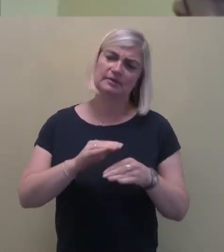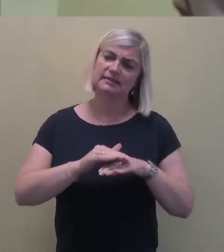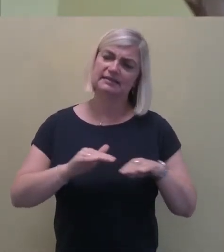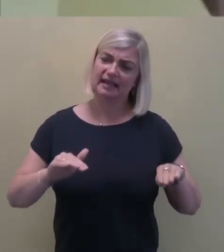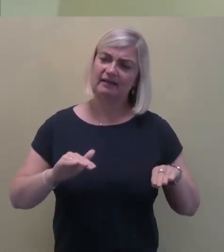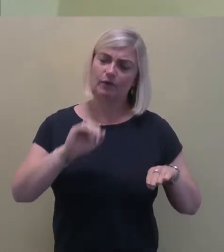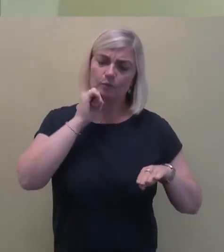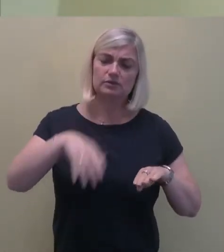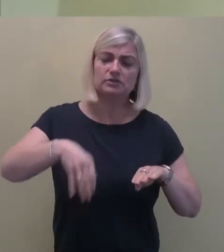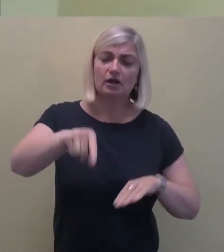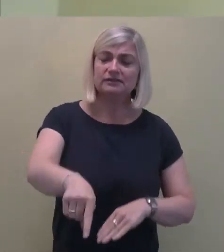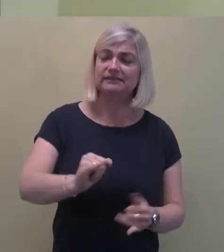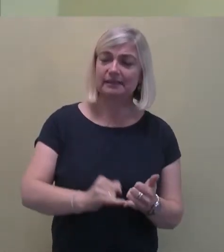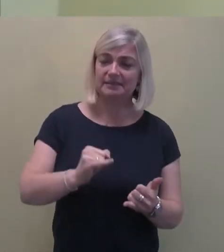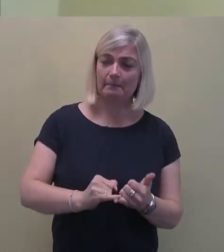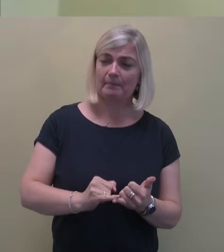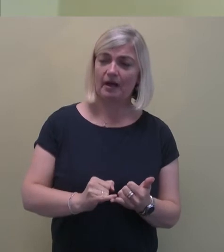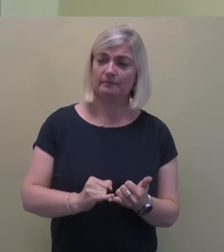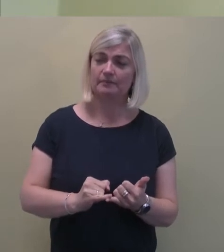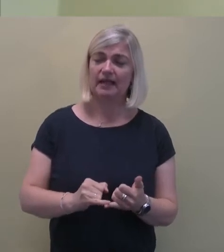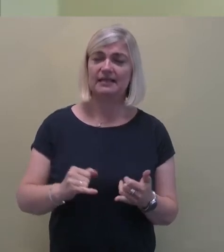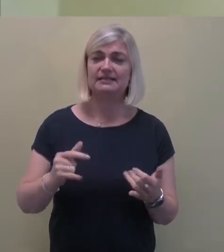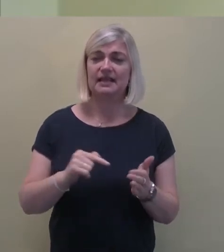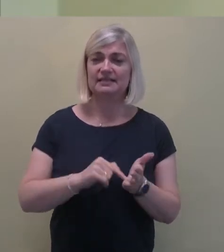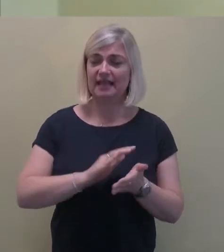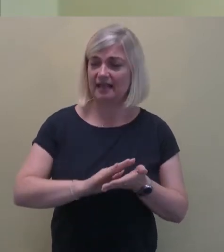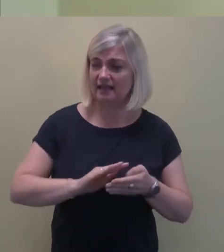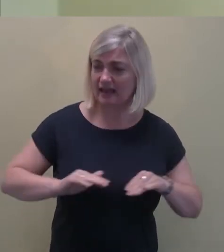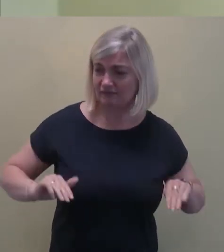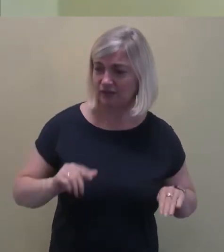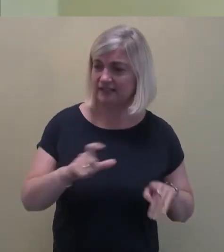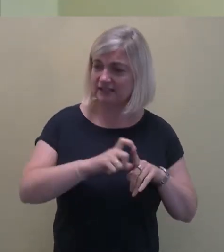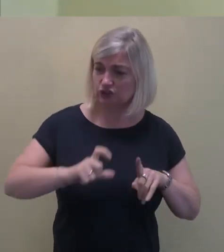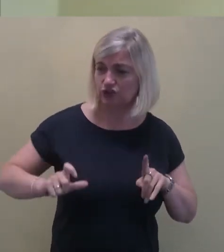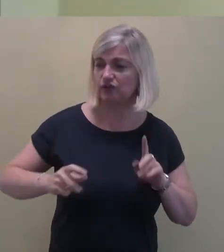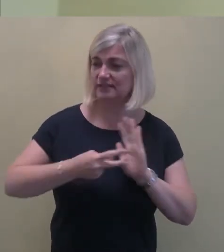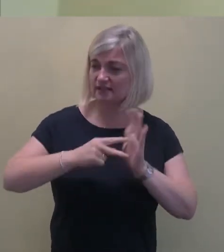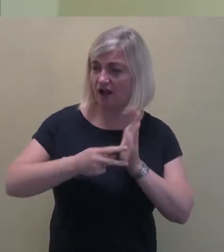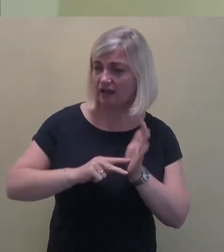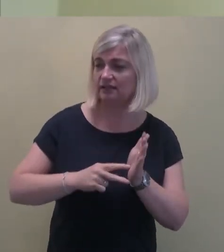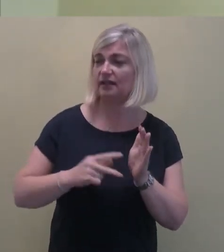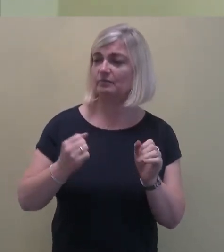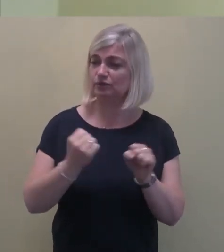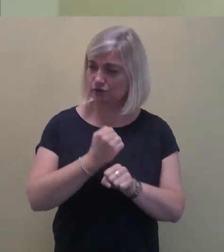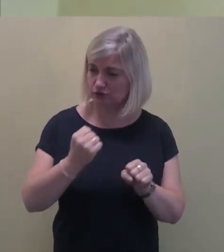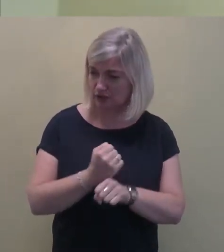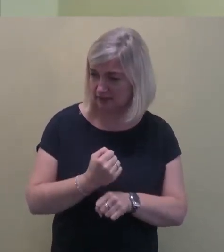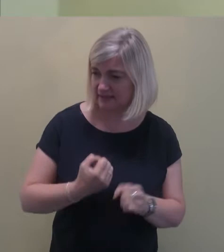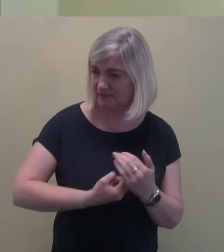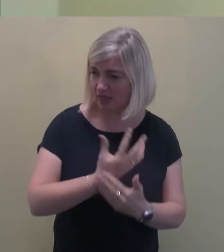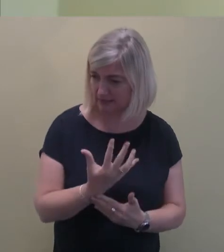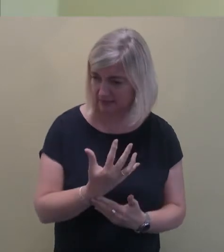employment, this T-level obviously is focused on software development. So you're looking at employment in junior positions such as a